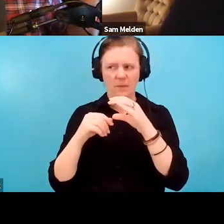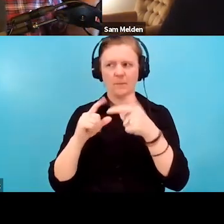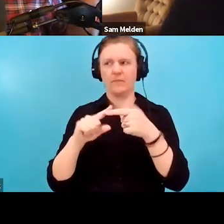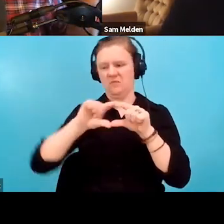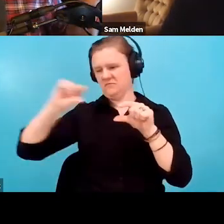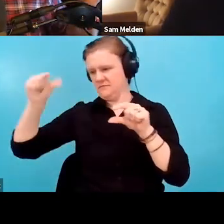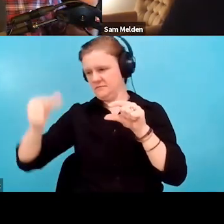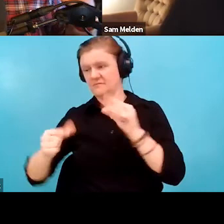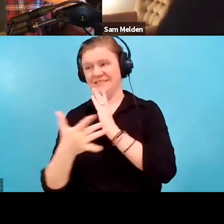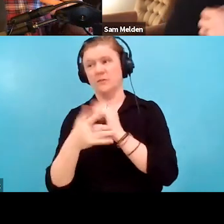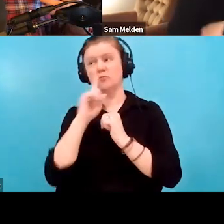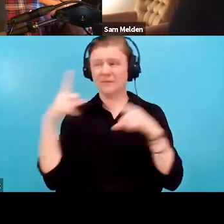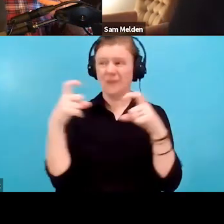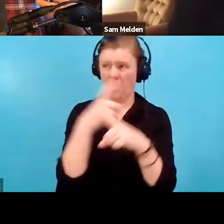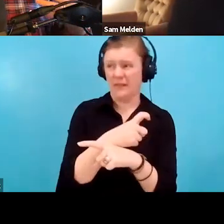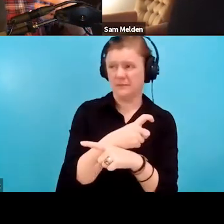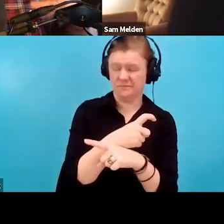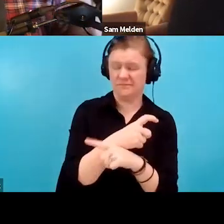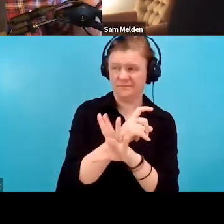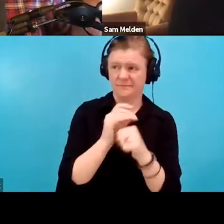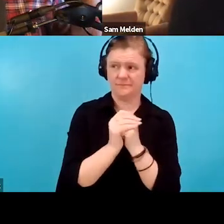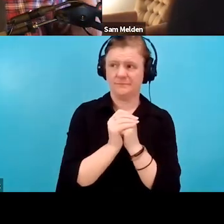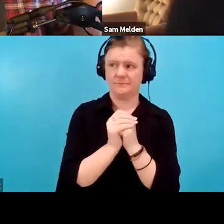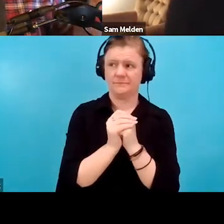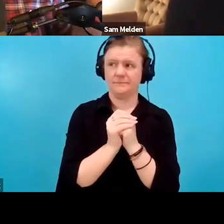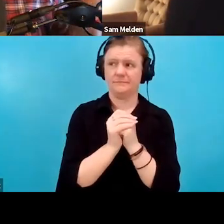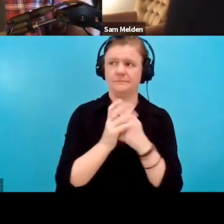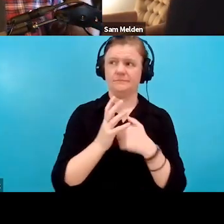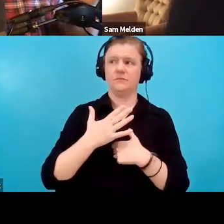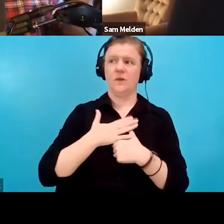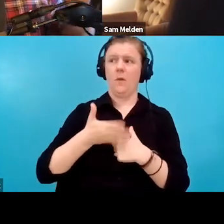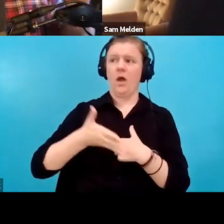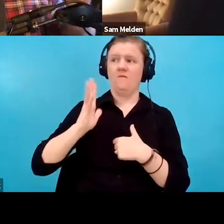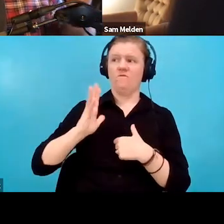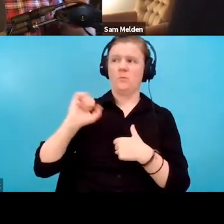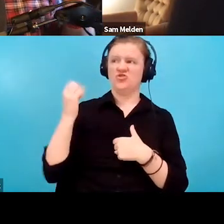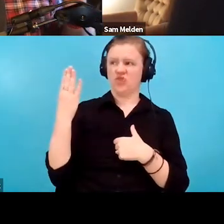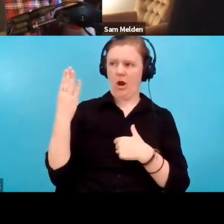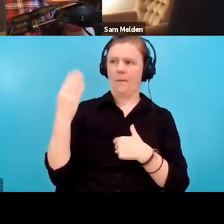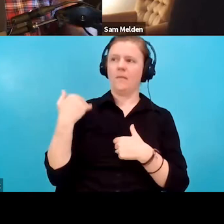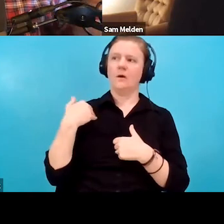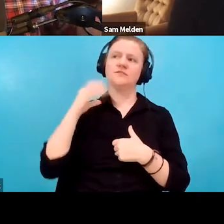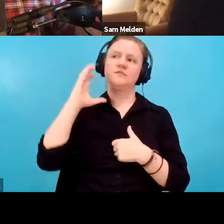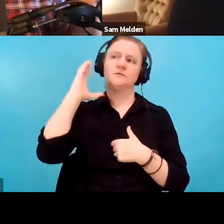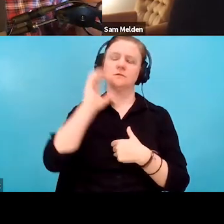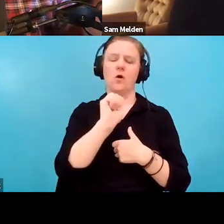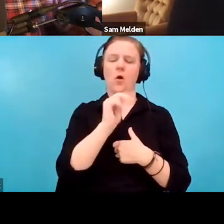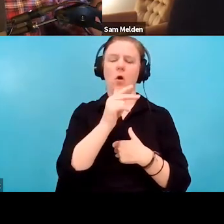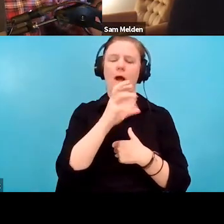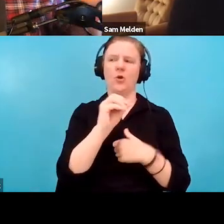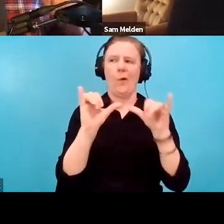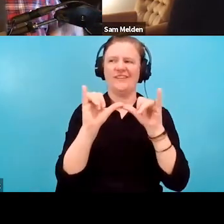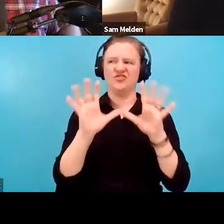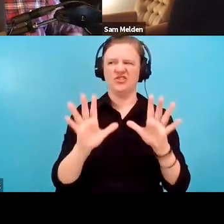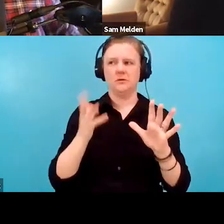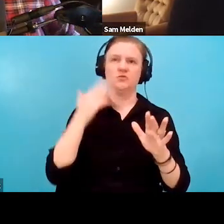frankly quite complicated. One of my former jobs, I was an audio engineer in college. So I learned how to plug the plugs and do the